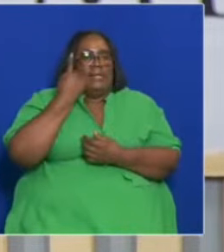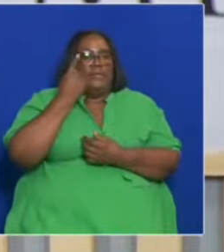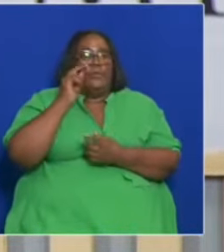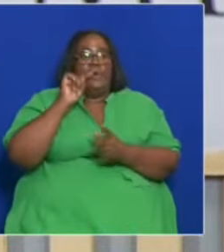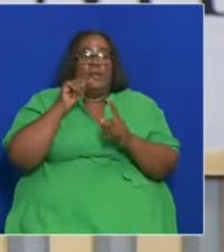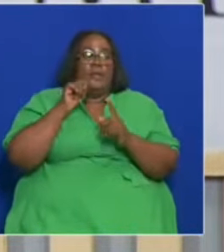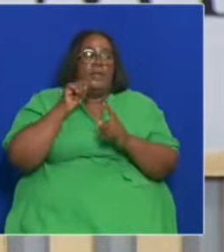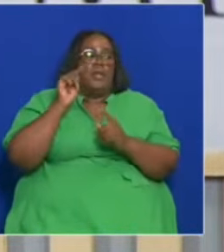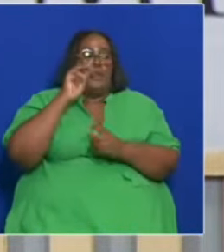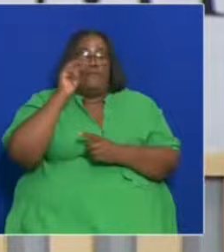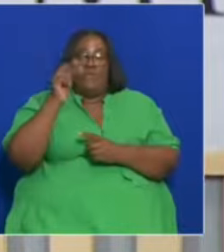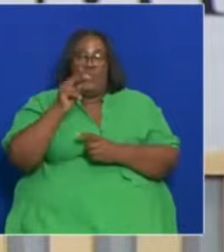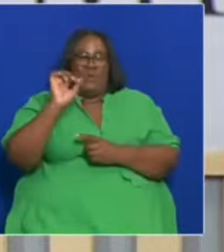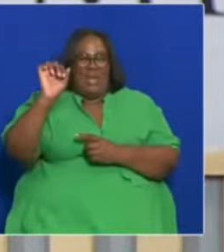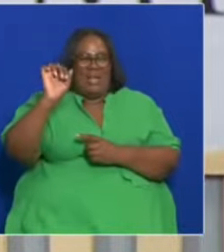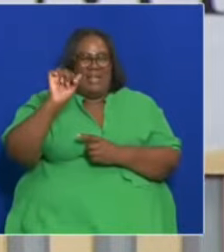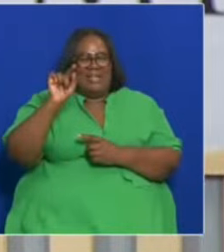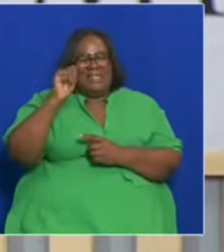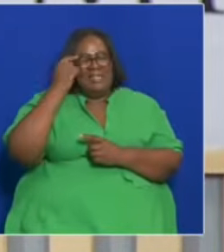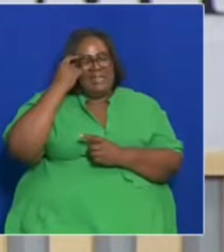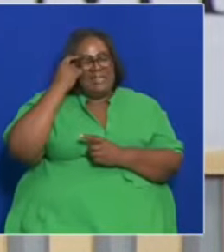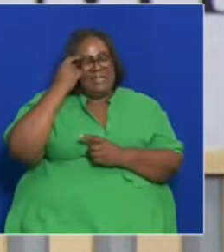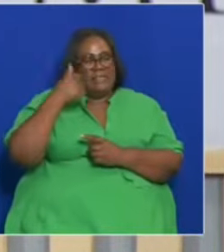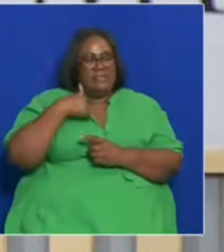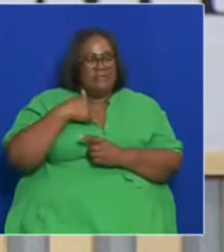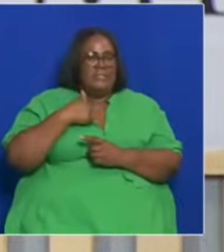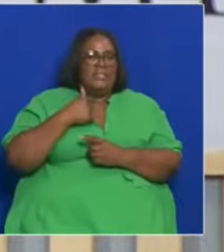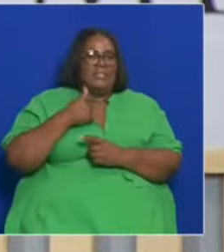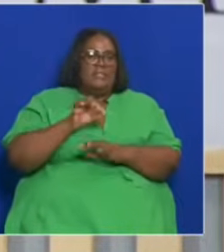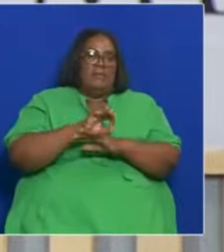that I had an agenda, or